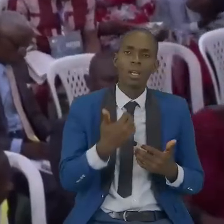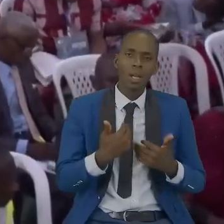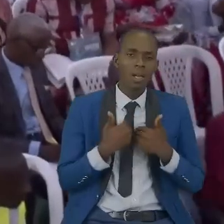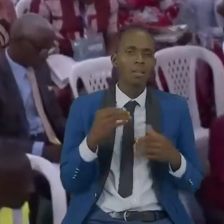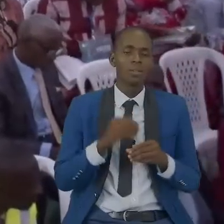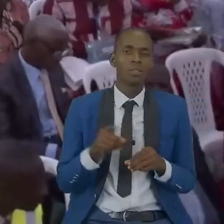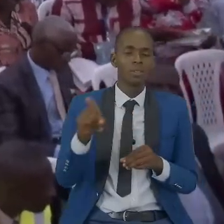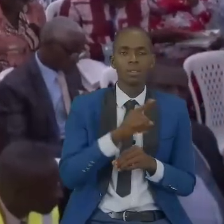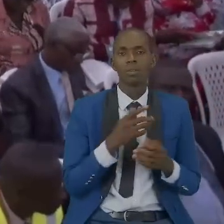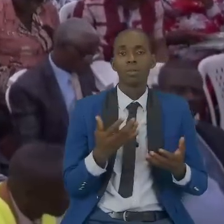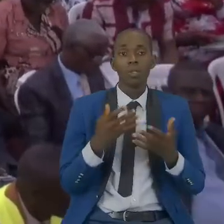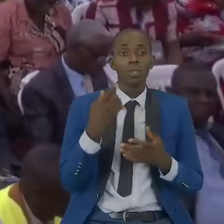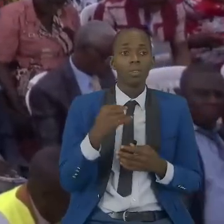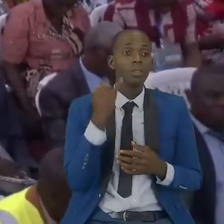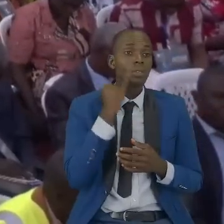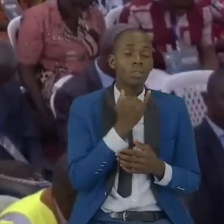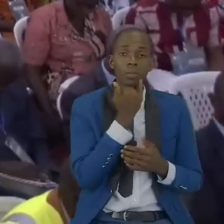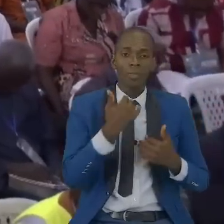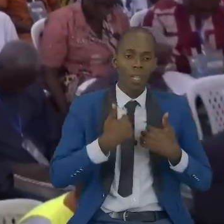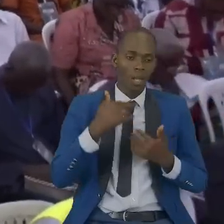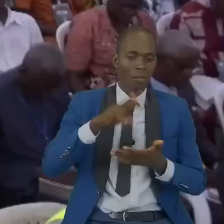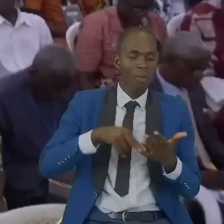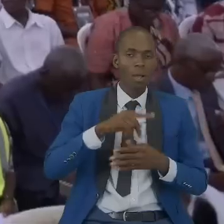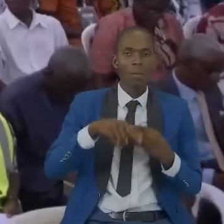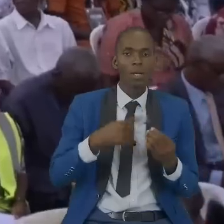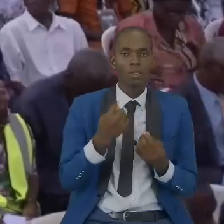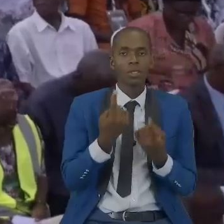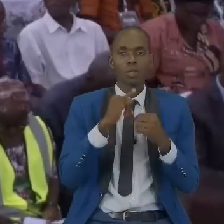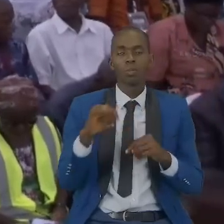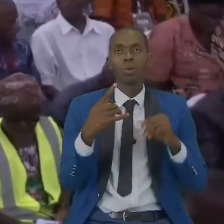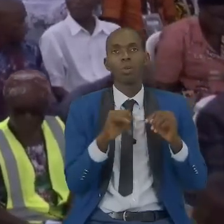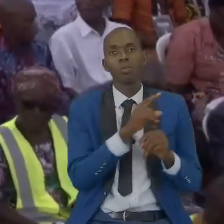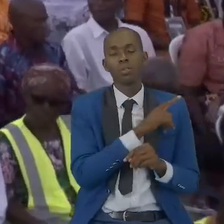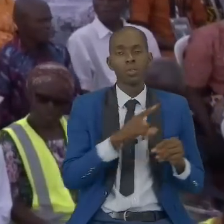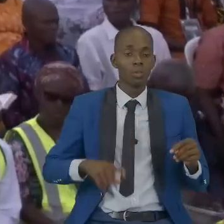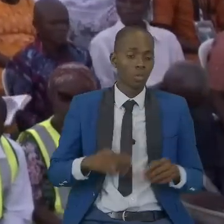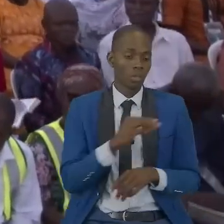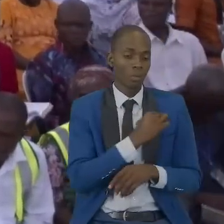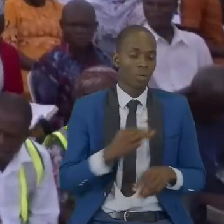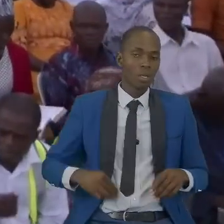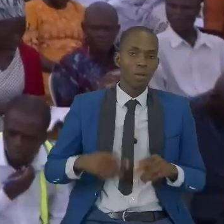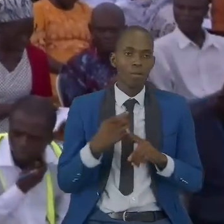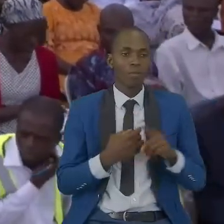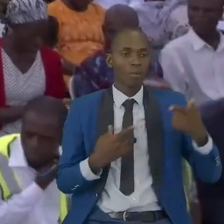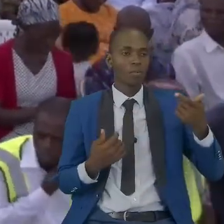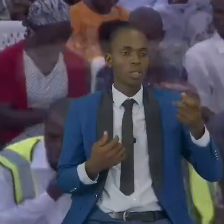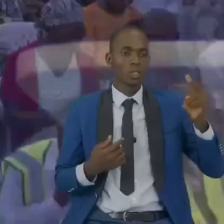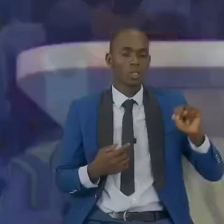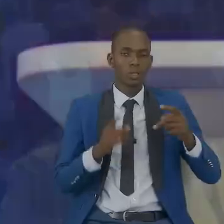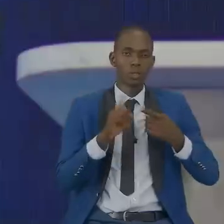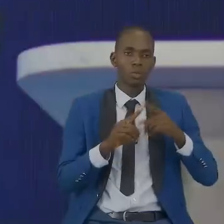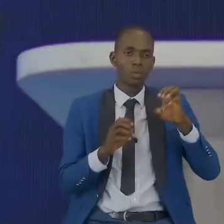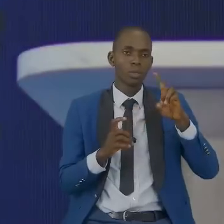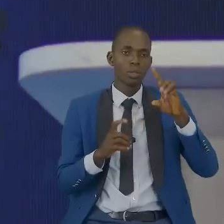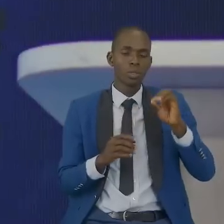Israelites had read about the coming of the Messiah from Genesis. to Exodus, to all the